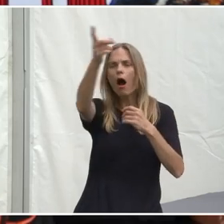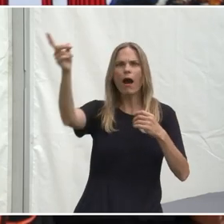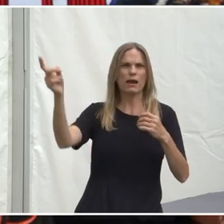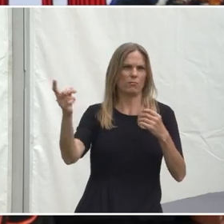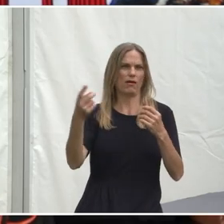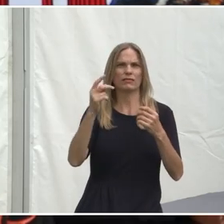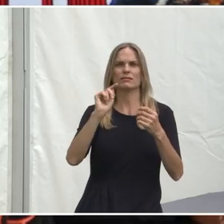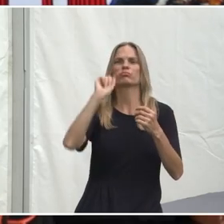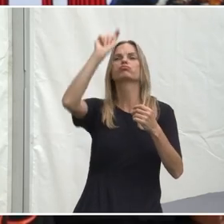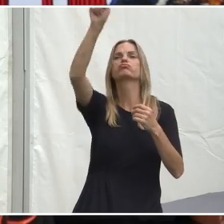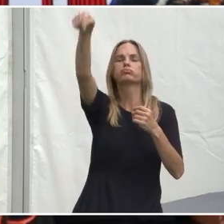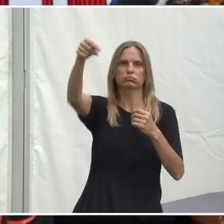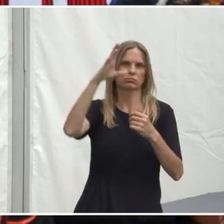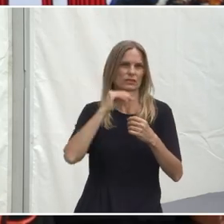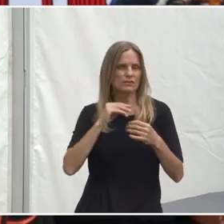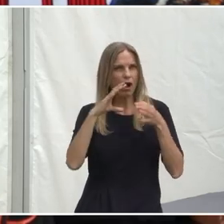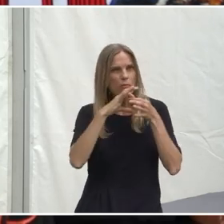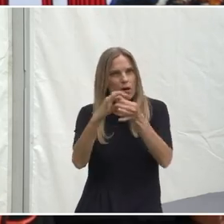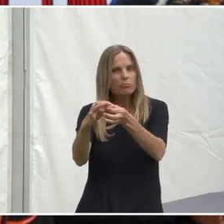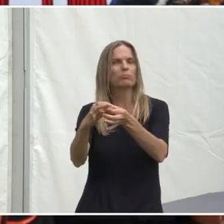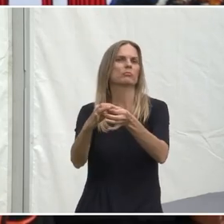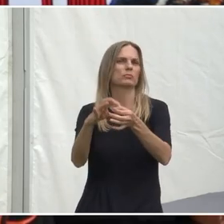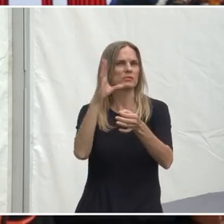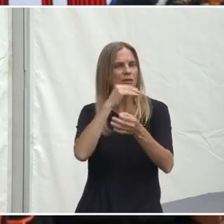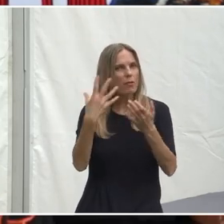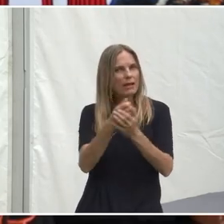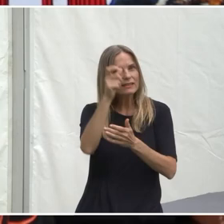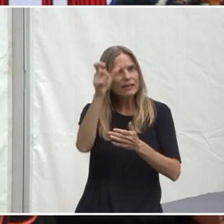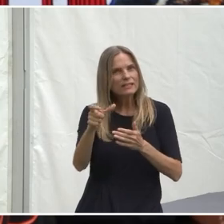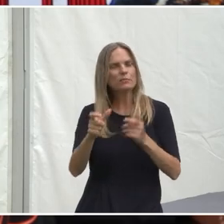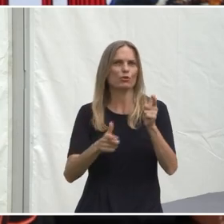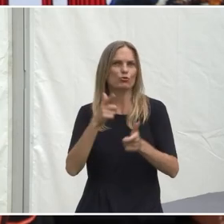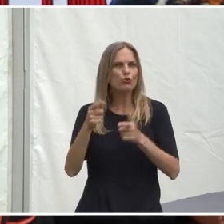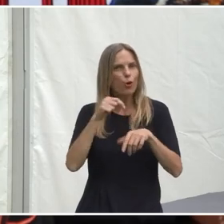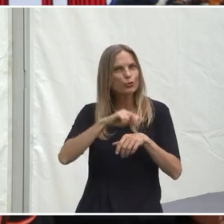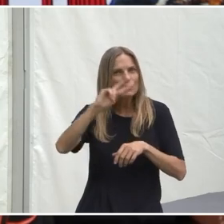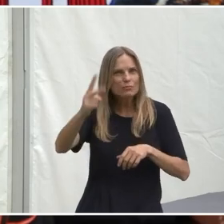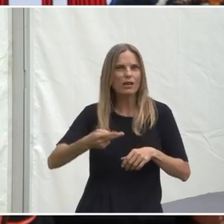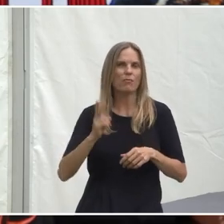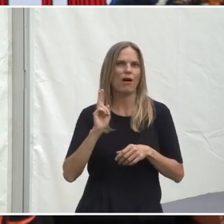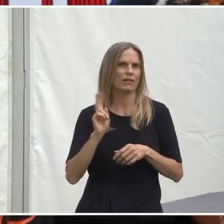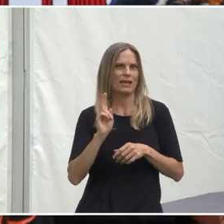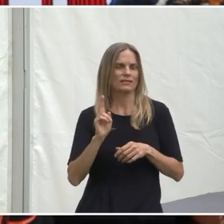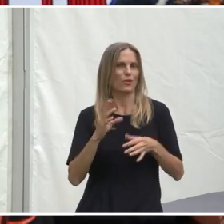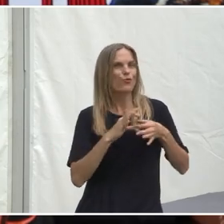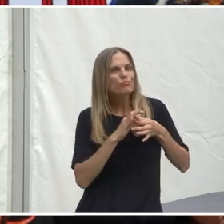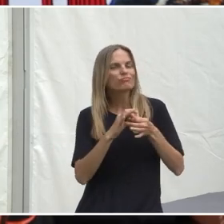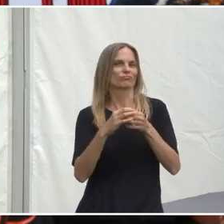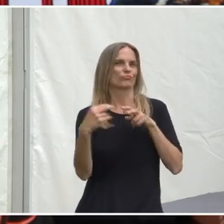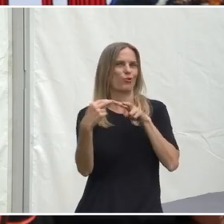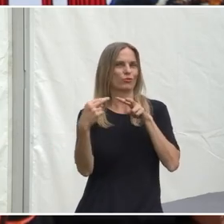actually feel the same way that we do. We can connect with them, we can share with them, and actually reduce the loneliness